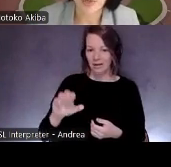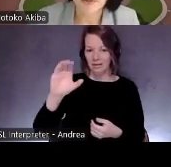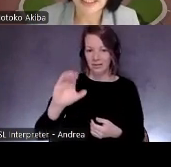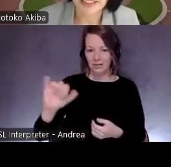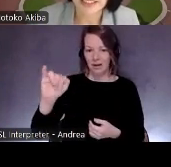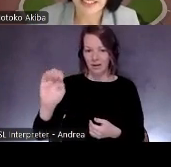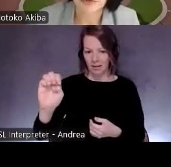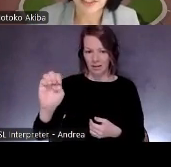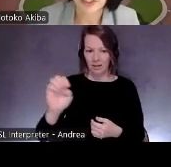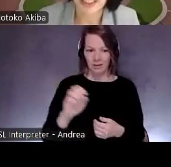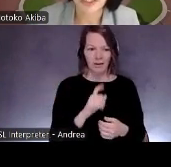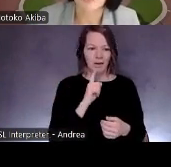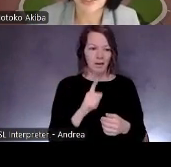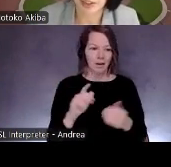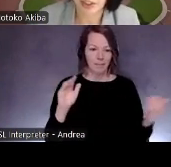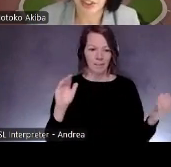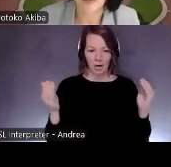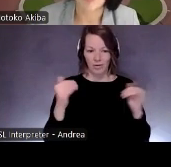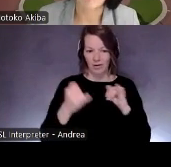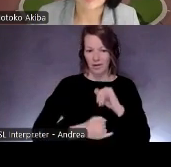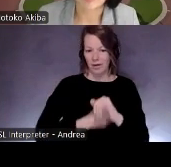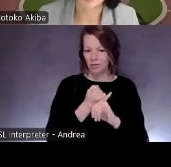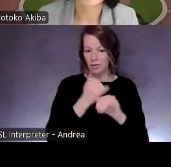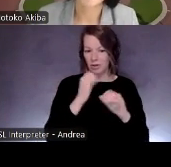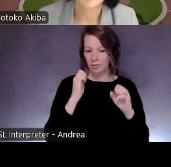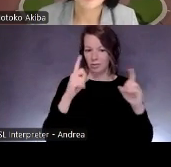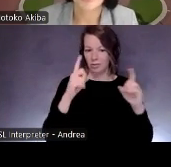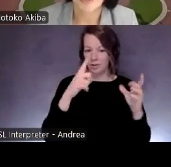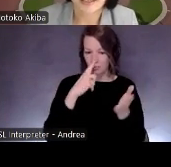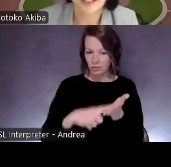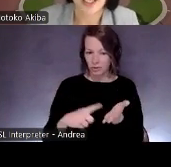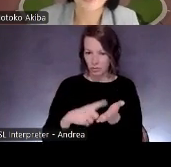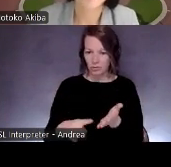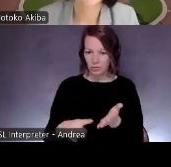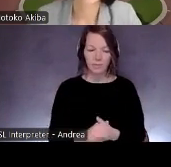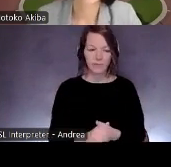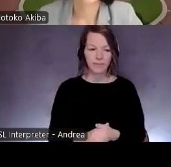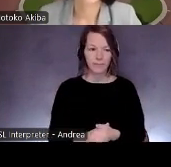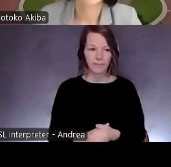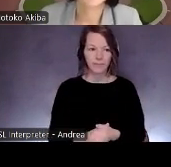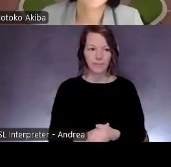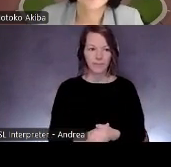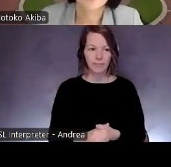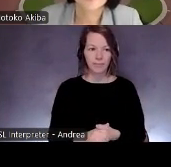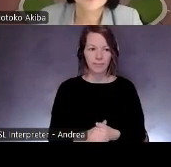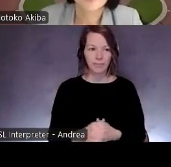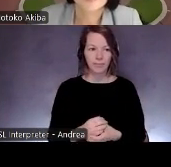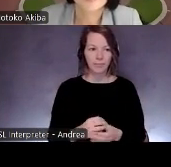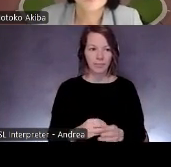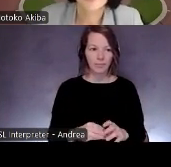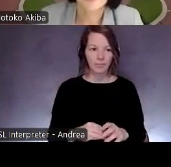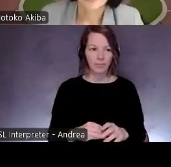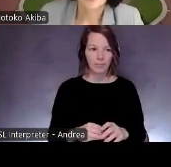the comparative international education research that we publish in AERJ.